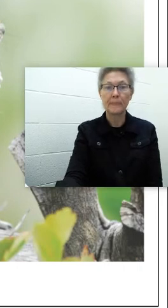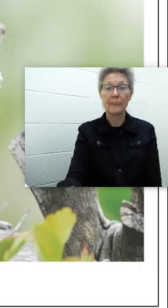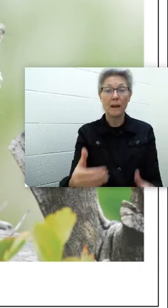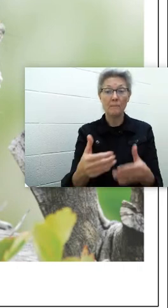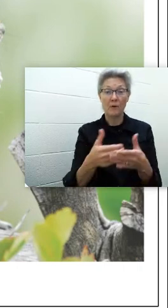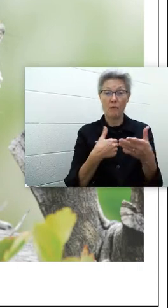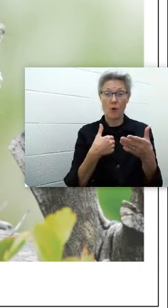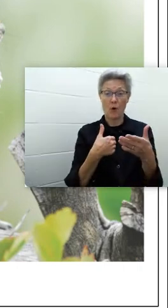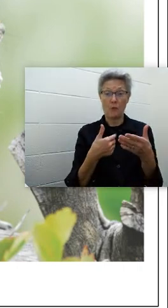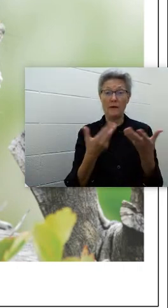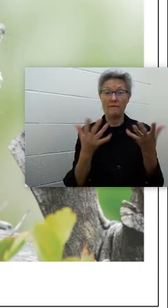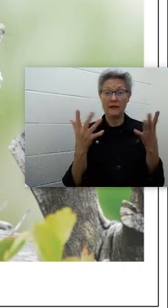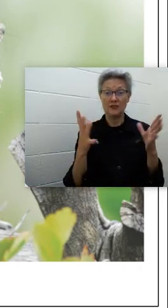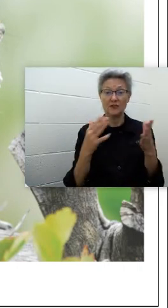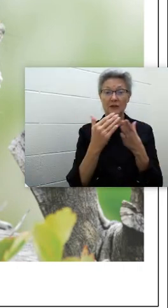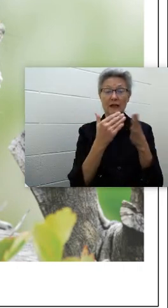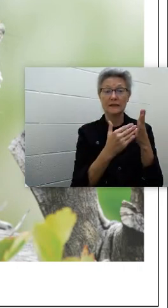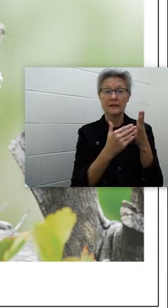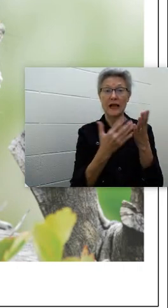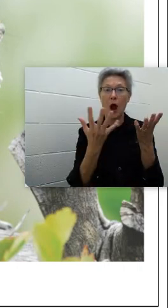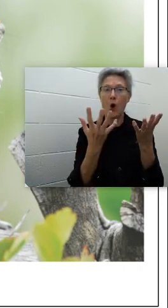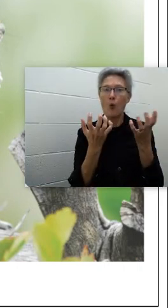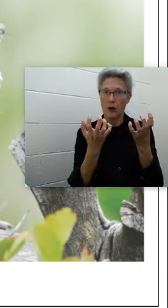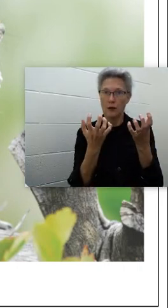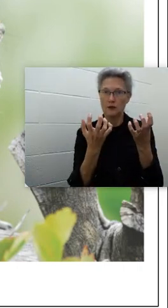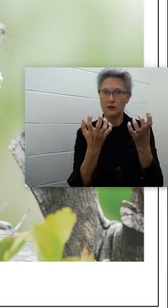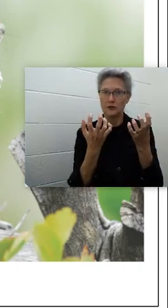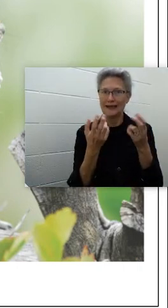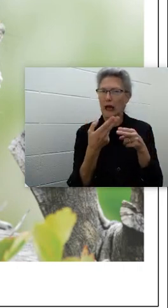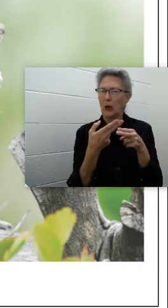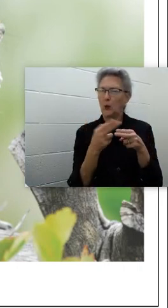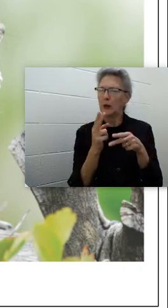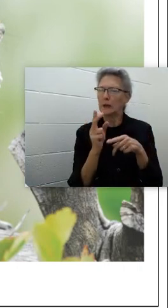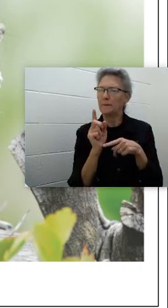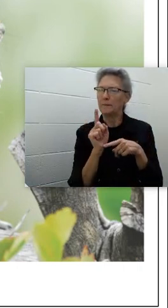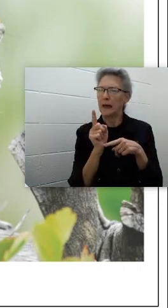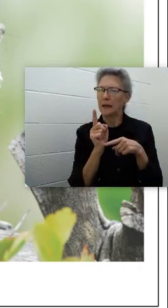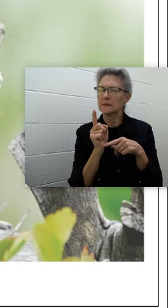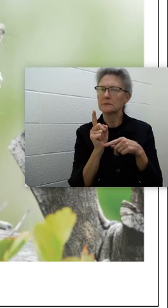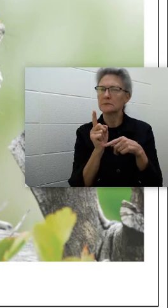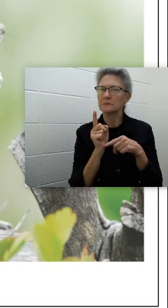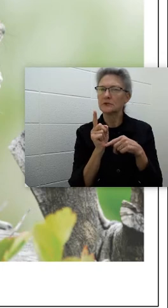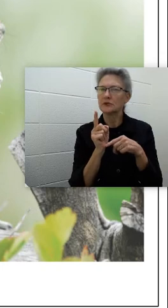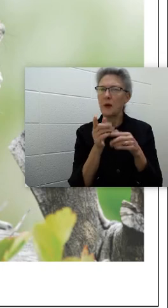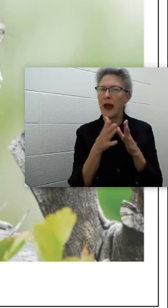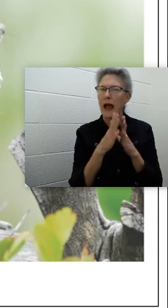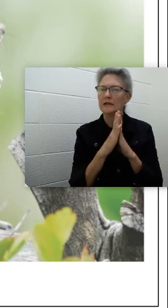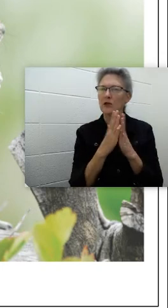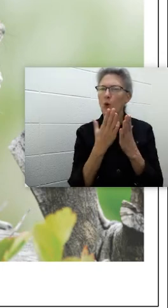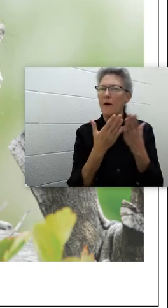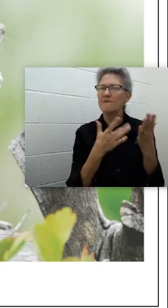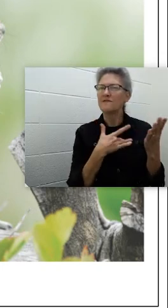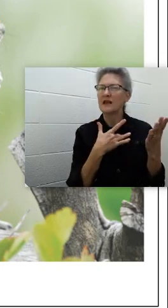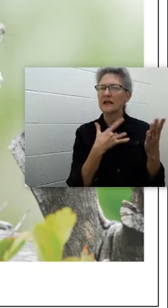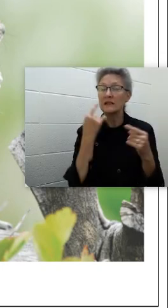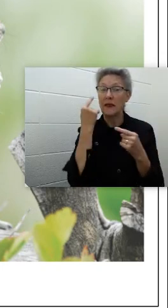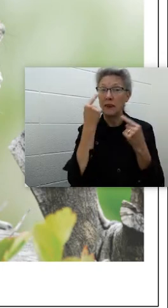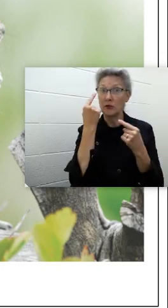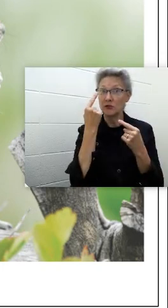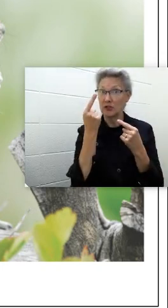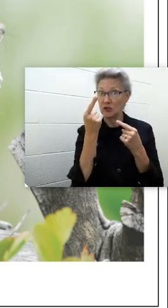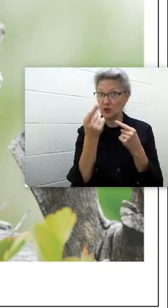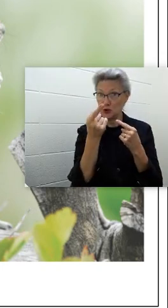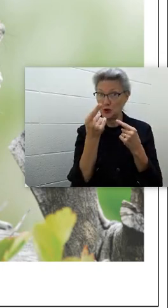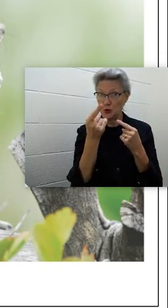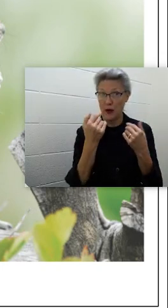Before we wrap up our lesson, I would like to take a quick second to just ask, what feelings and thoughts did you get